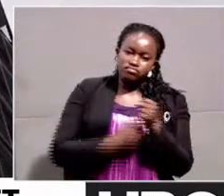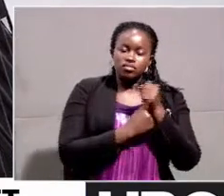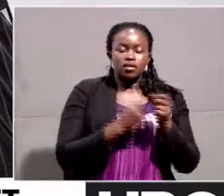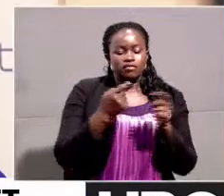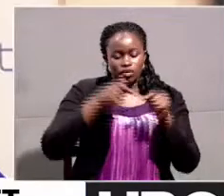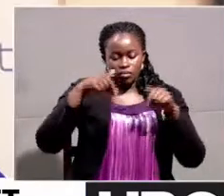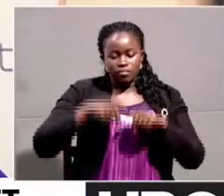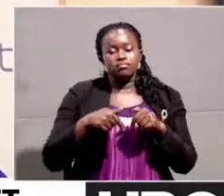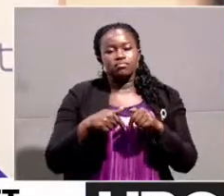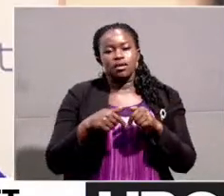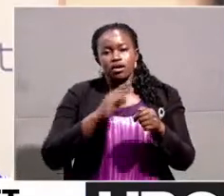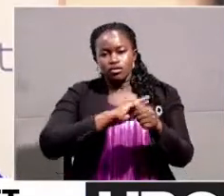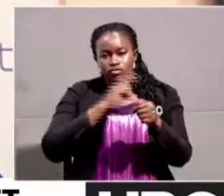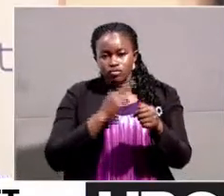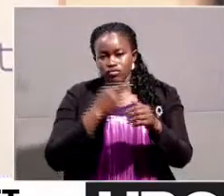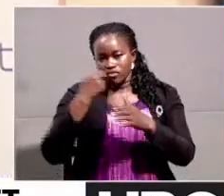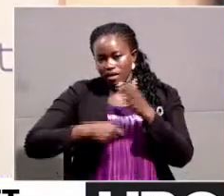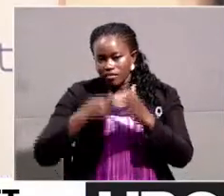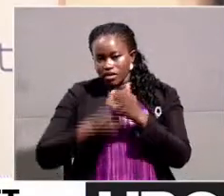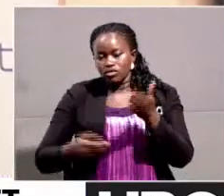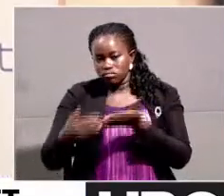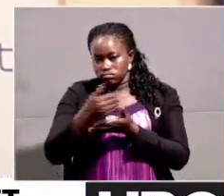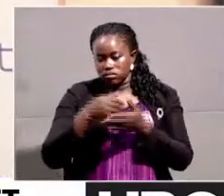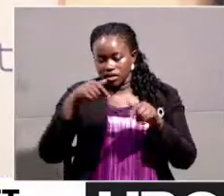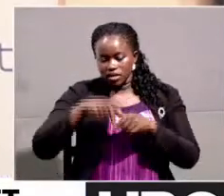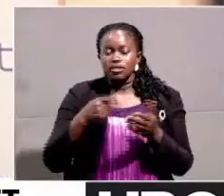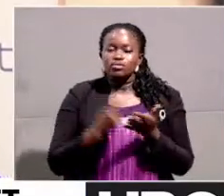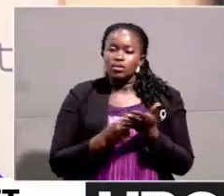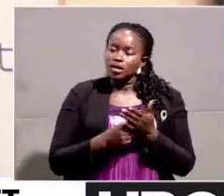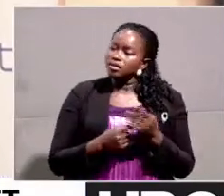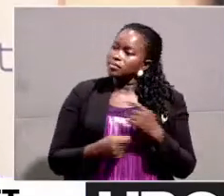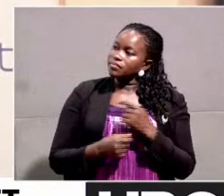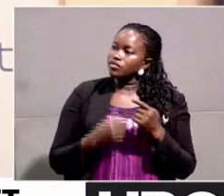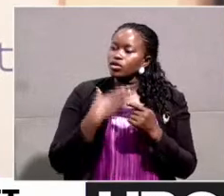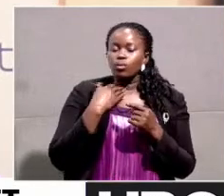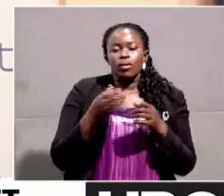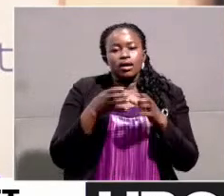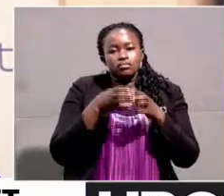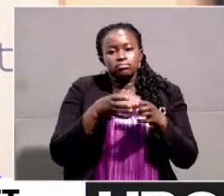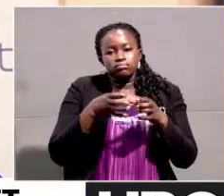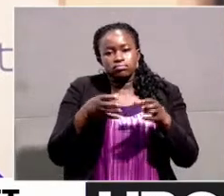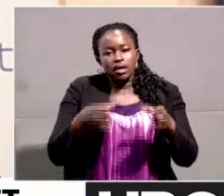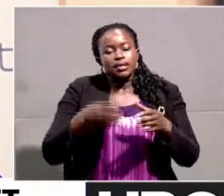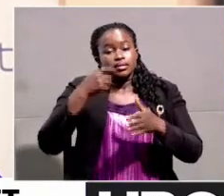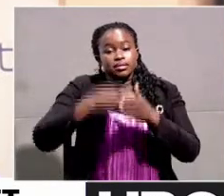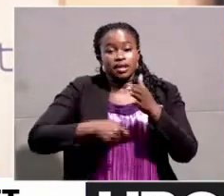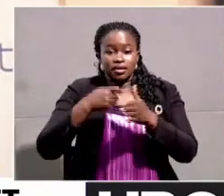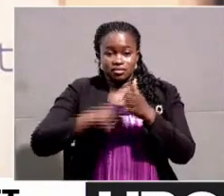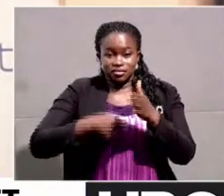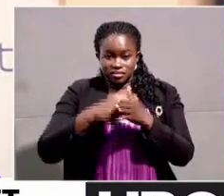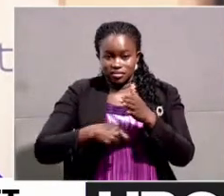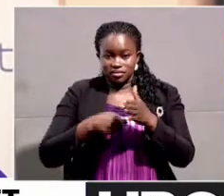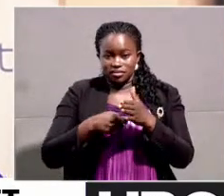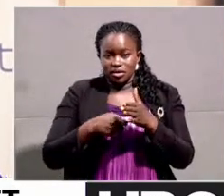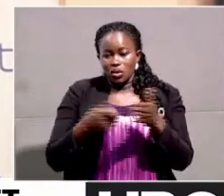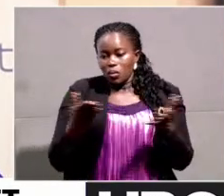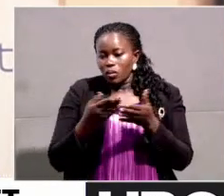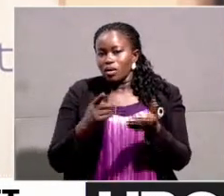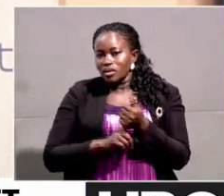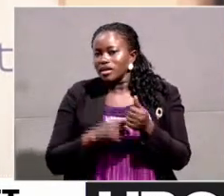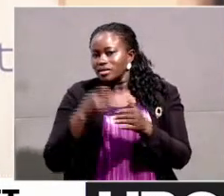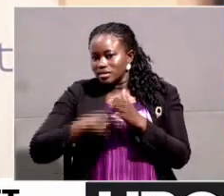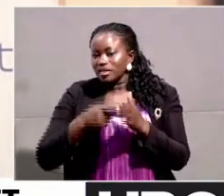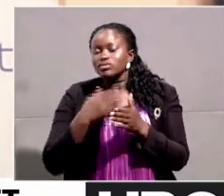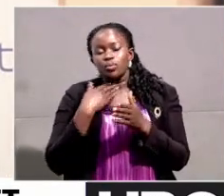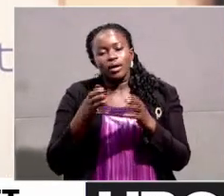domestically. We will work towards expanding the tax base So that is one area